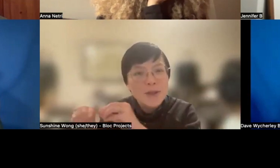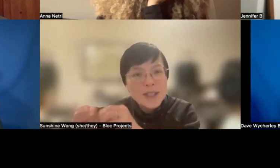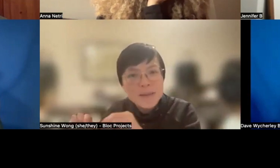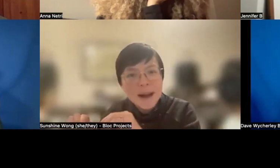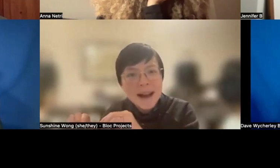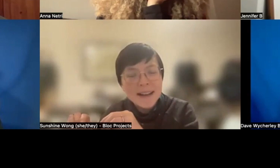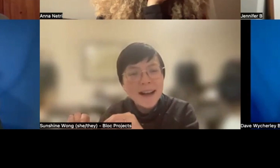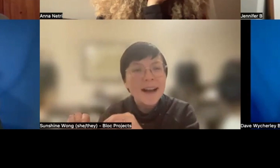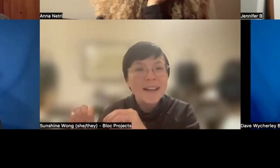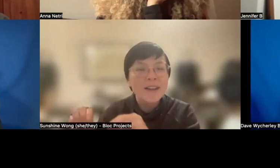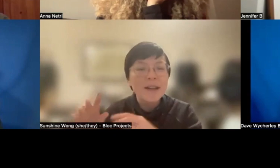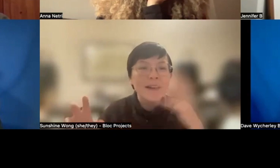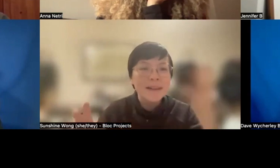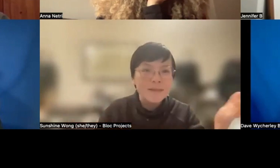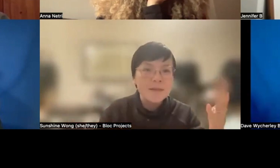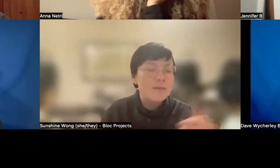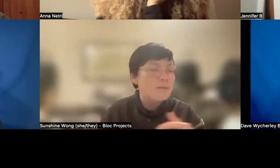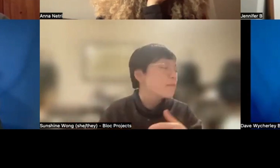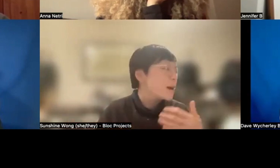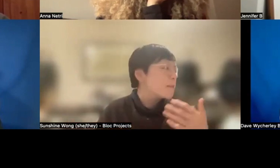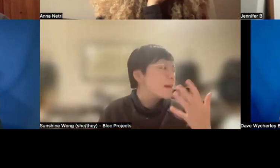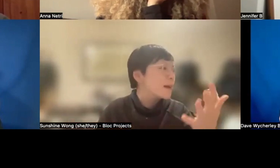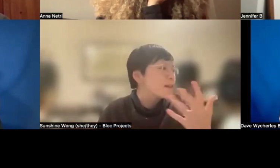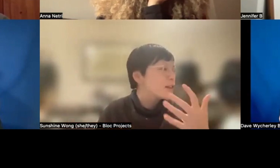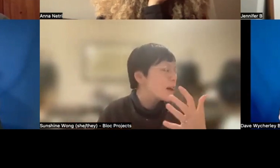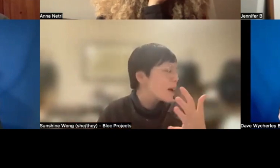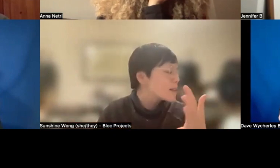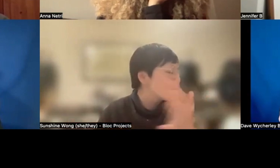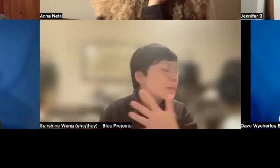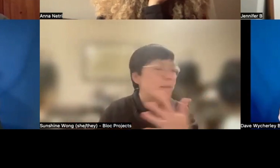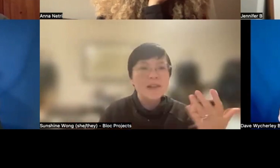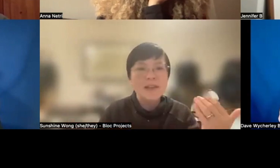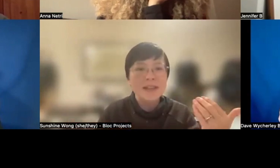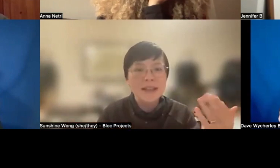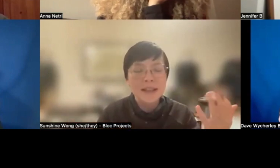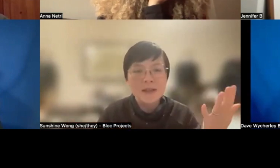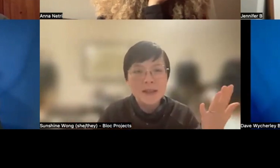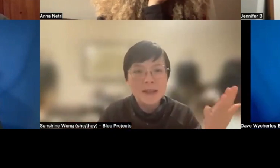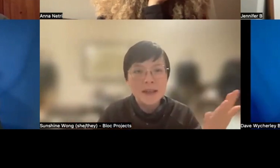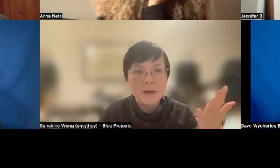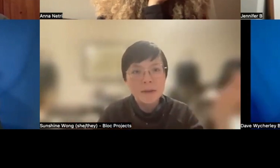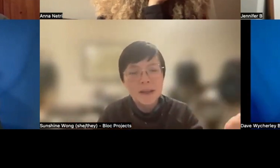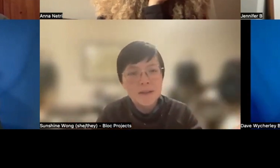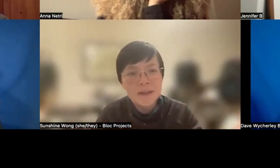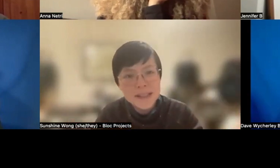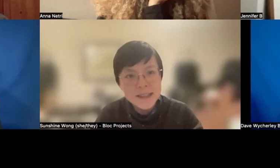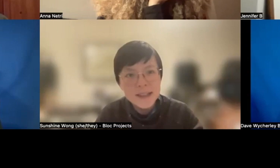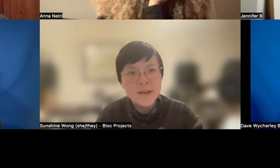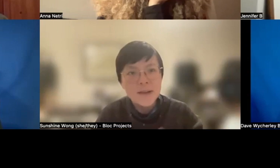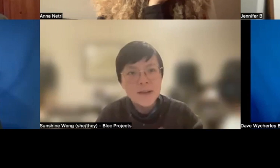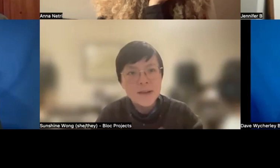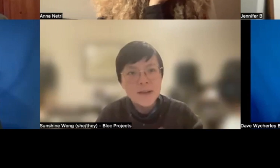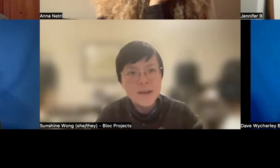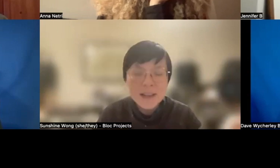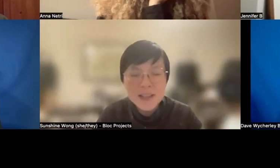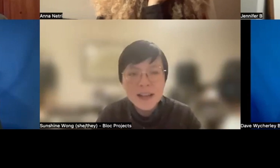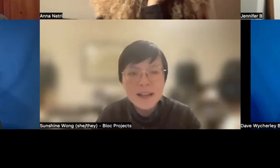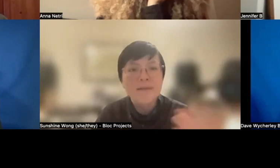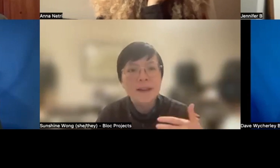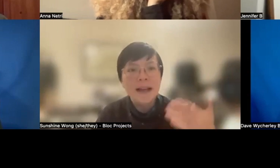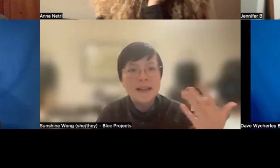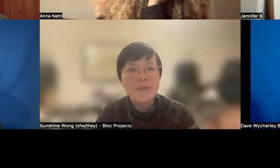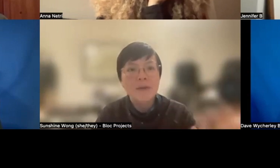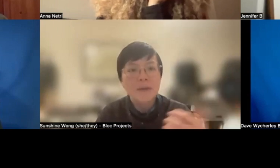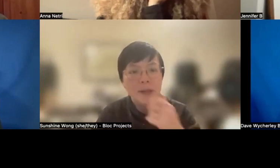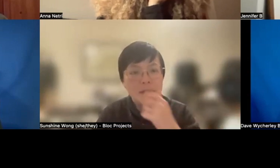Google search in the back, like maybe someone mentions an interesting Crip theorist, Mel